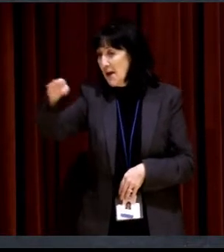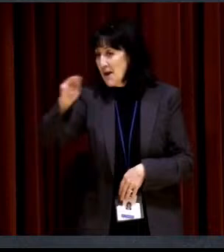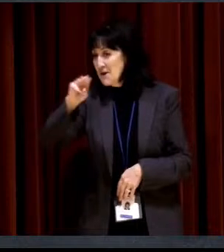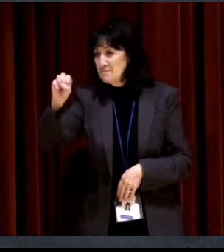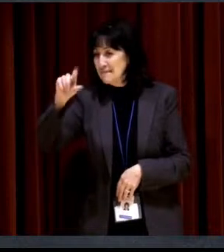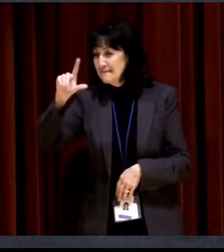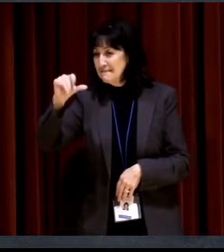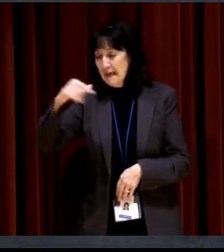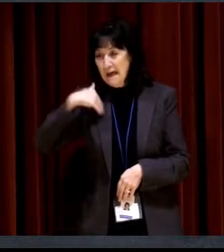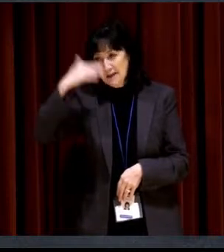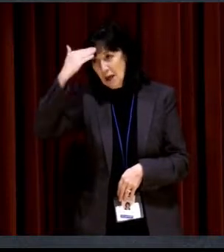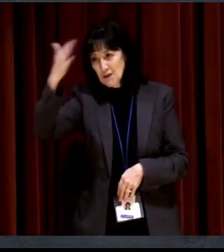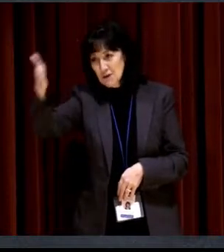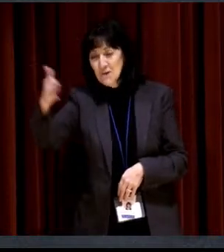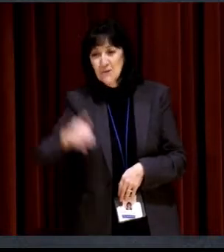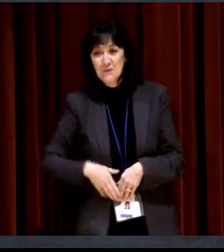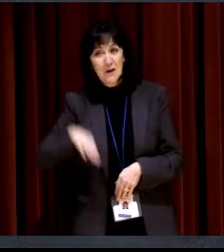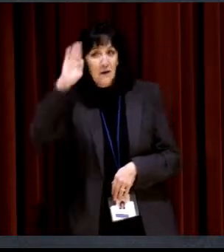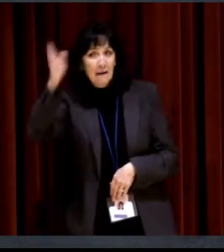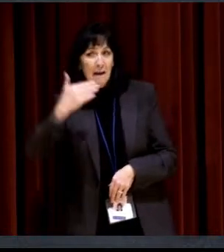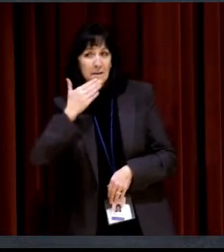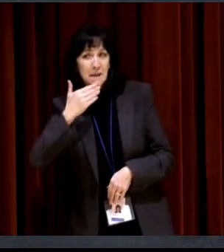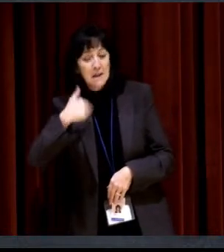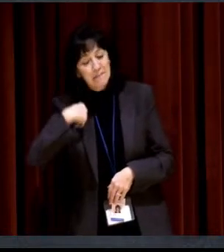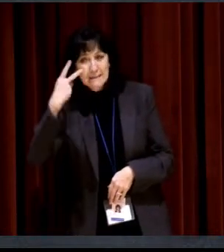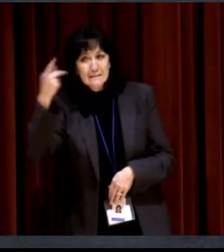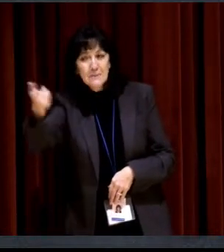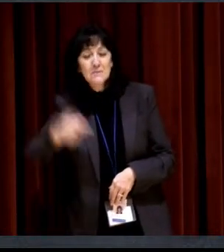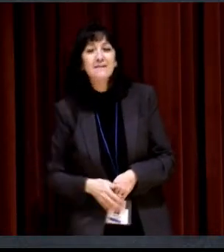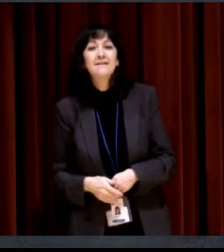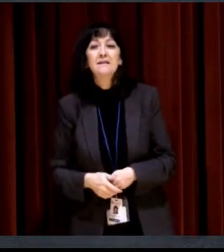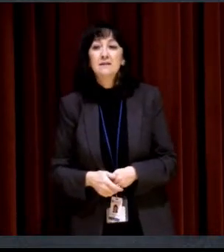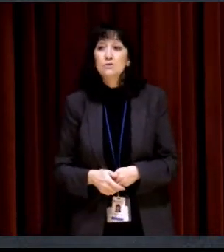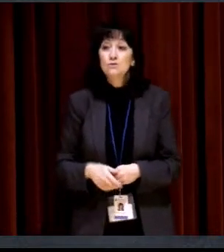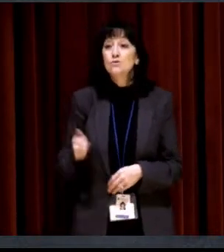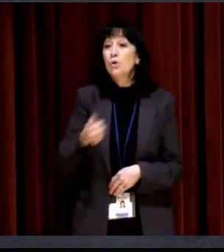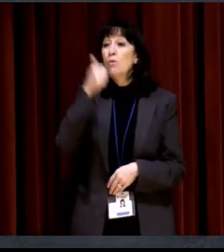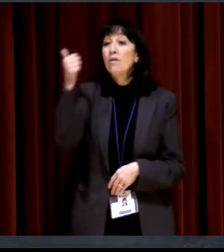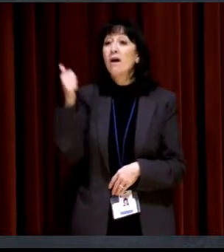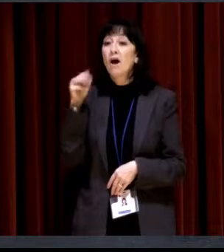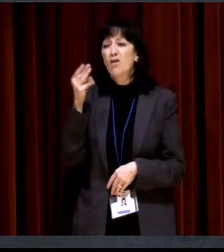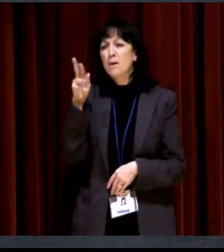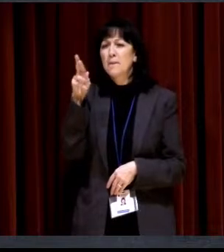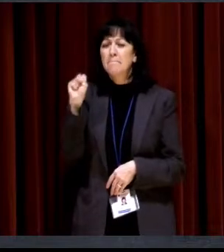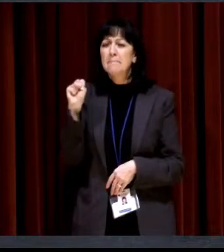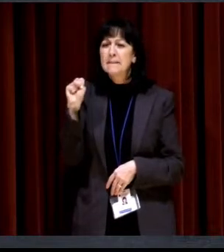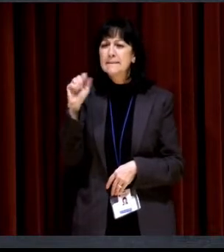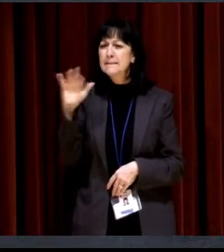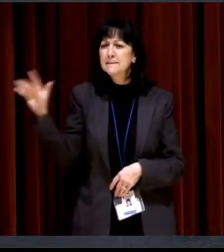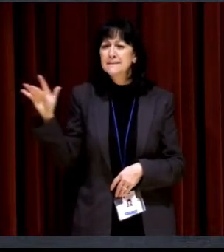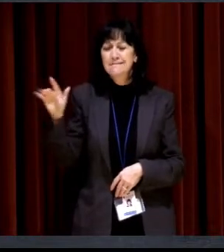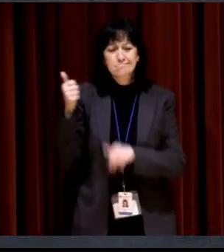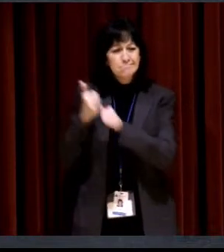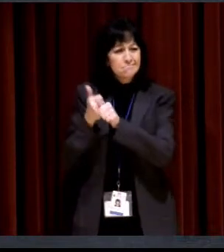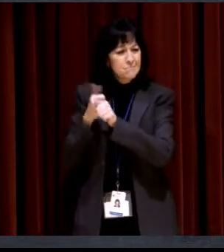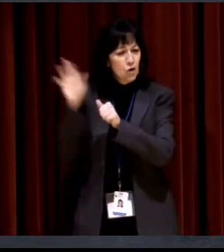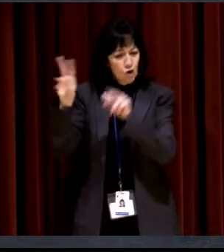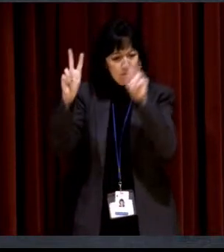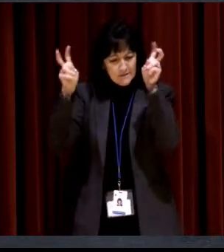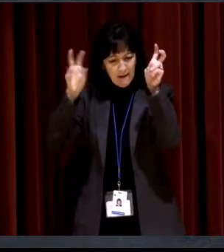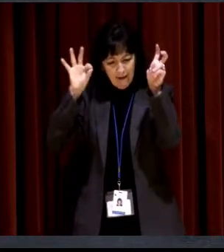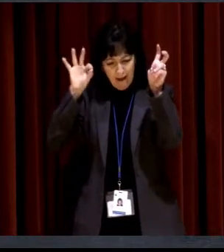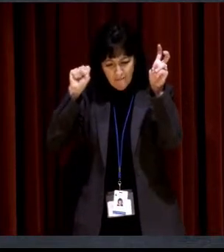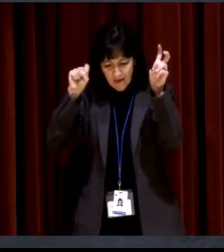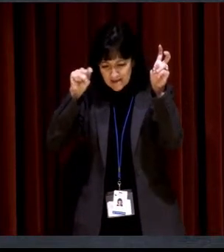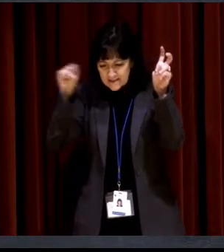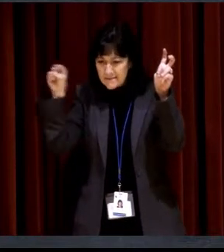And I'm telling you, like Mrs. Gwaltney, who was FS something? She had